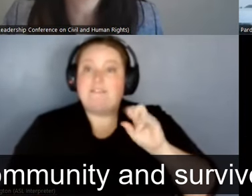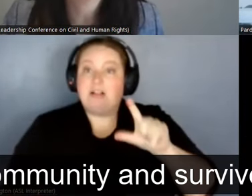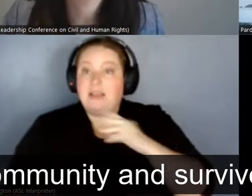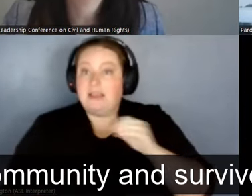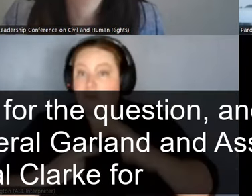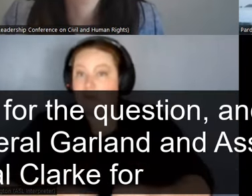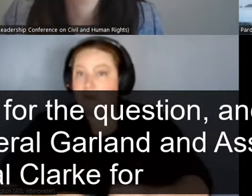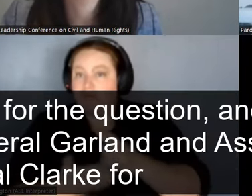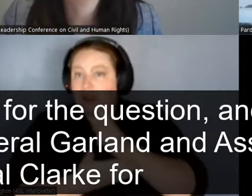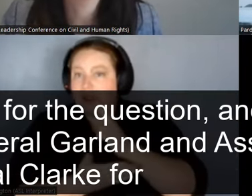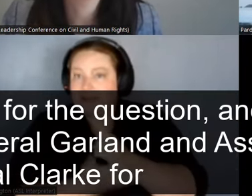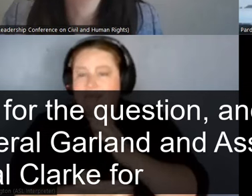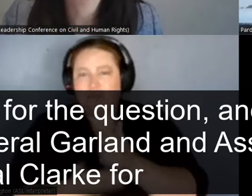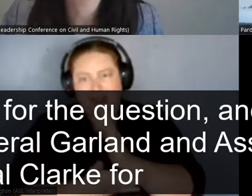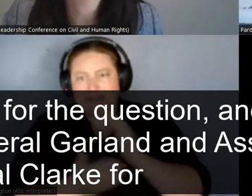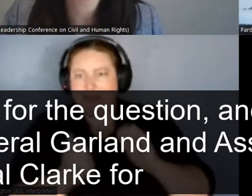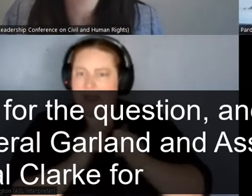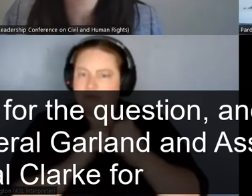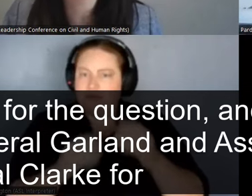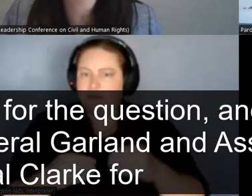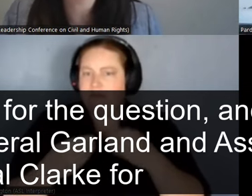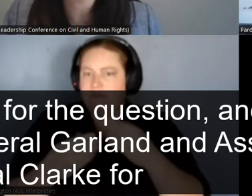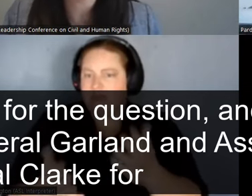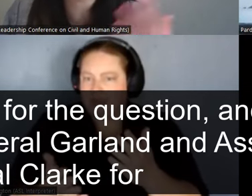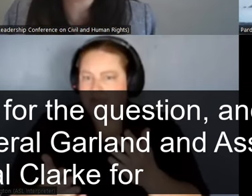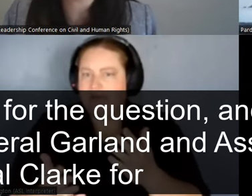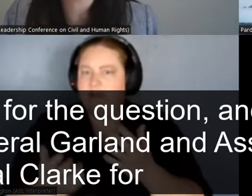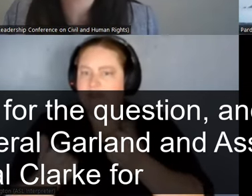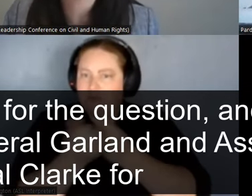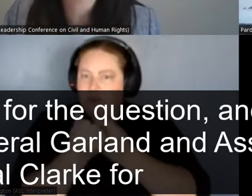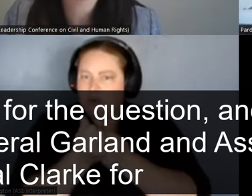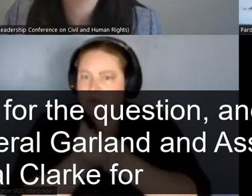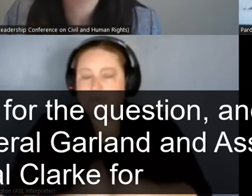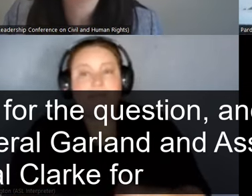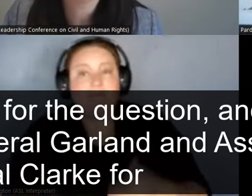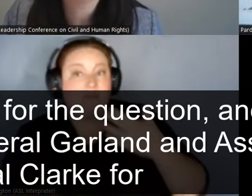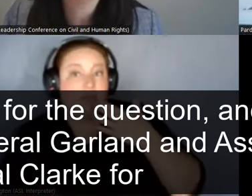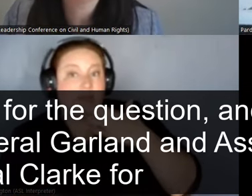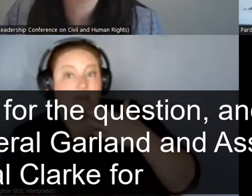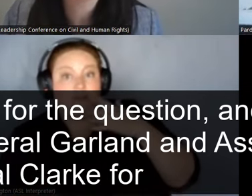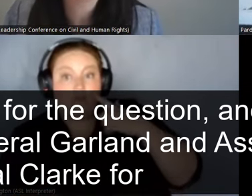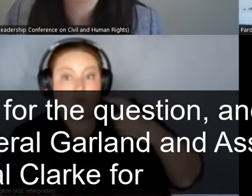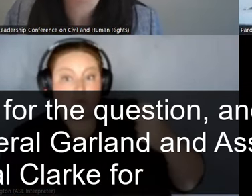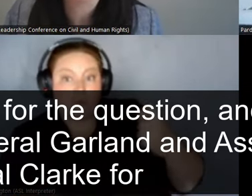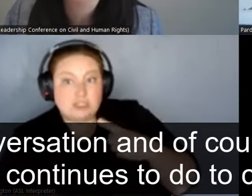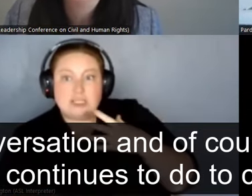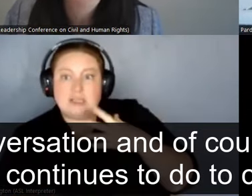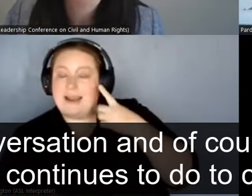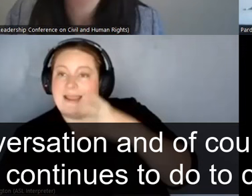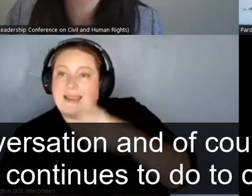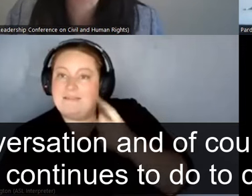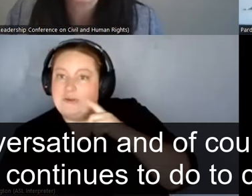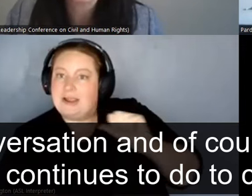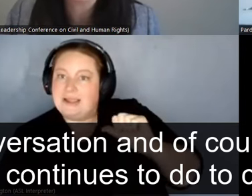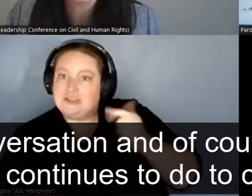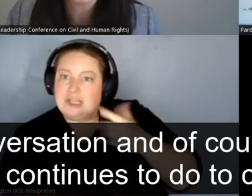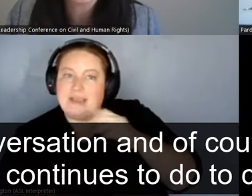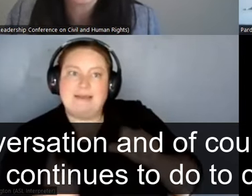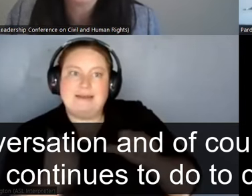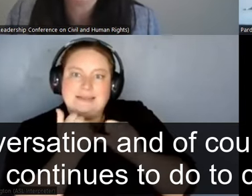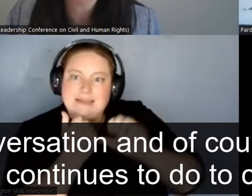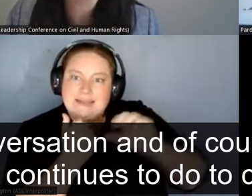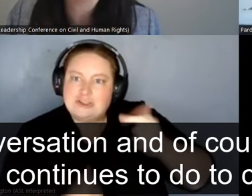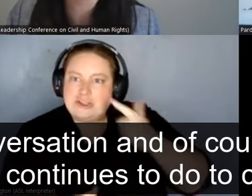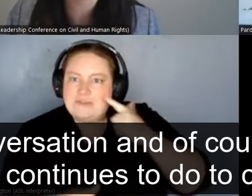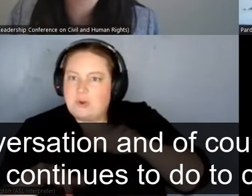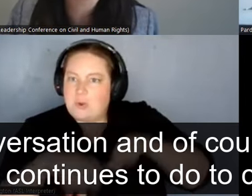voices? Sure. Thank you for the question. And thank you to Attorney General Garland and Assistant Attorney General Clark for hosting this